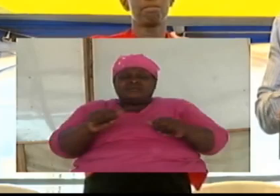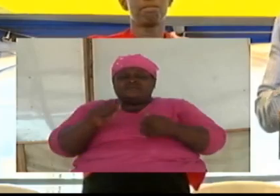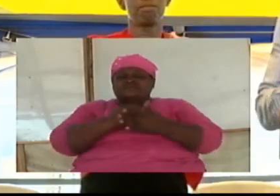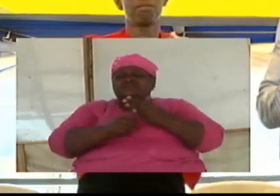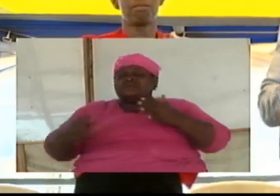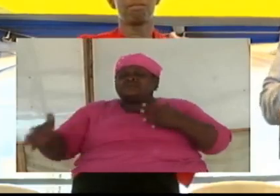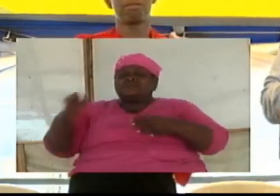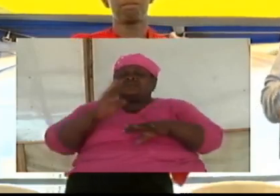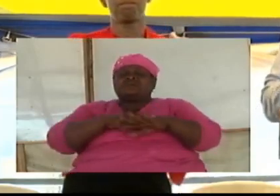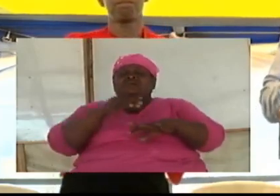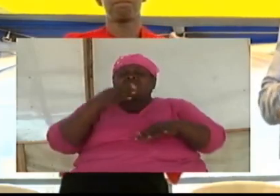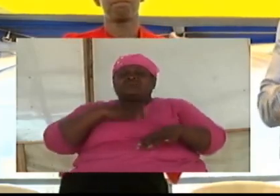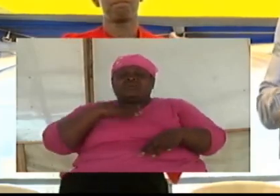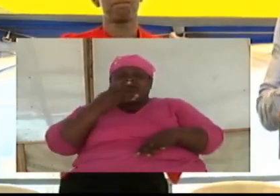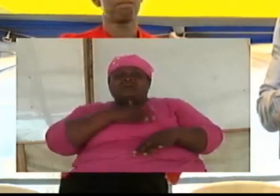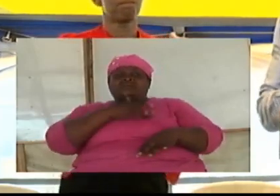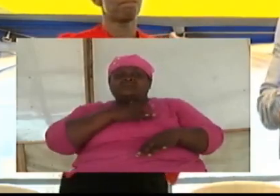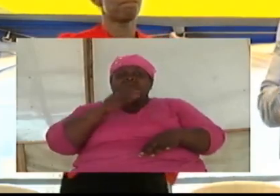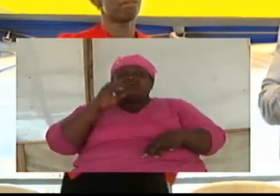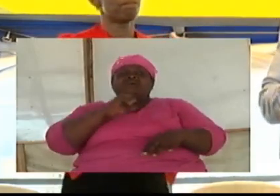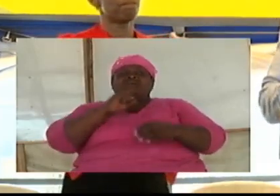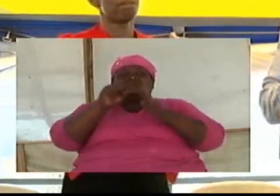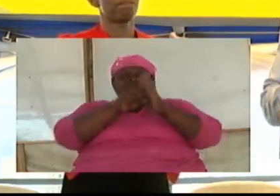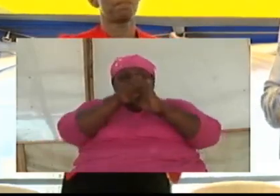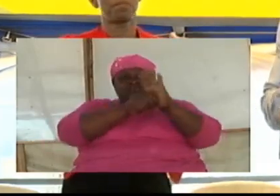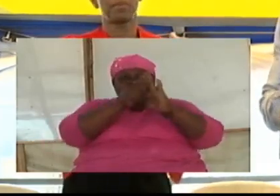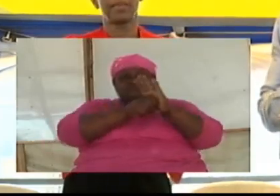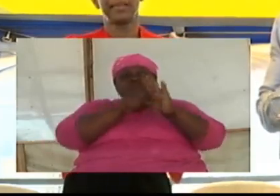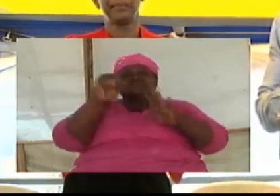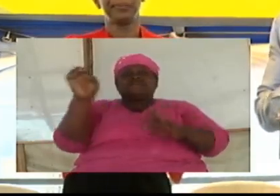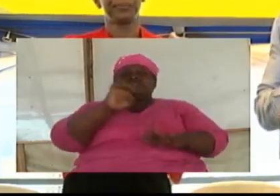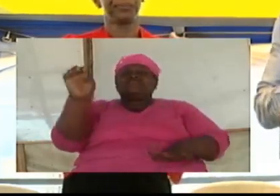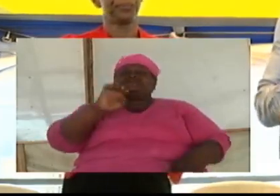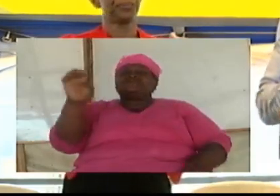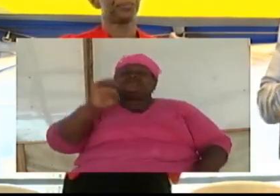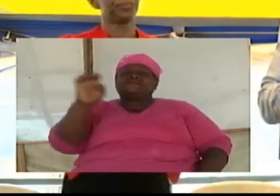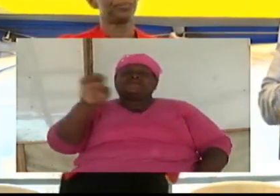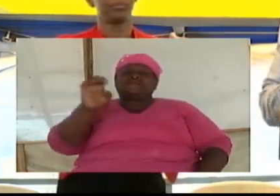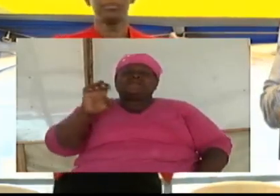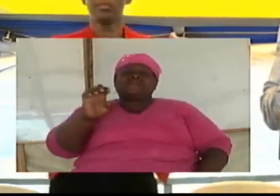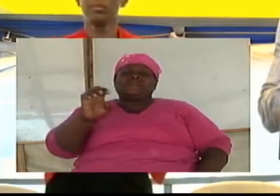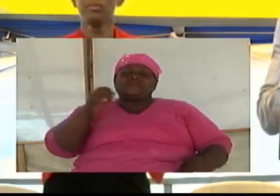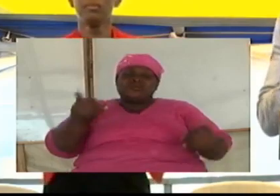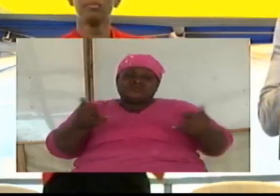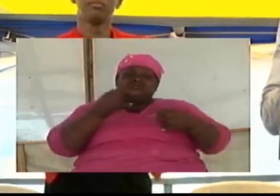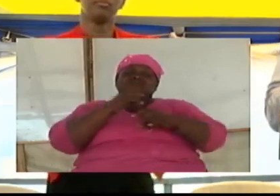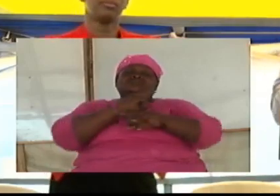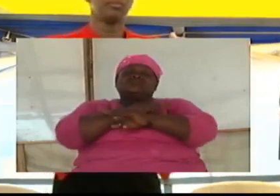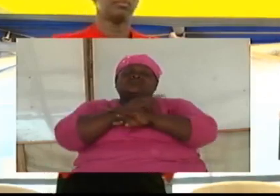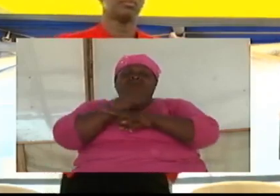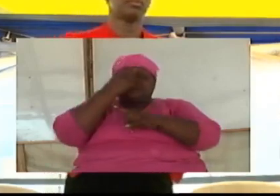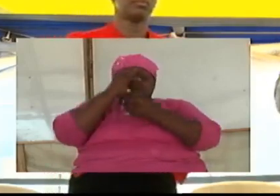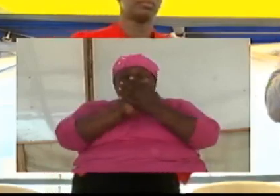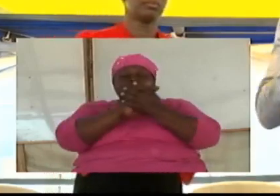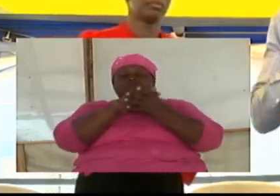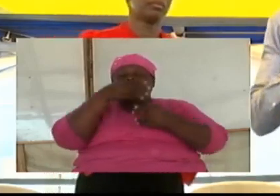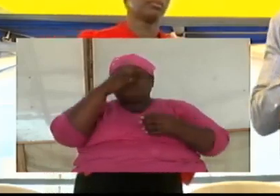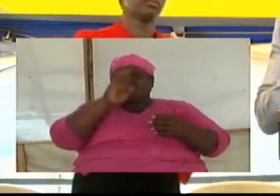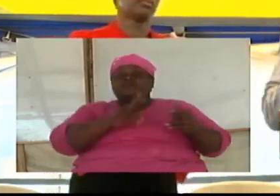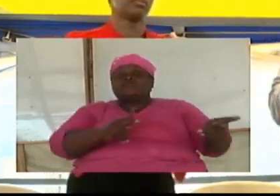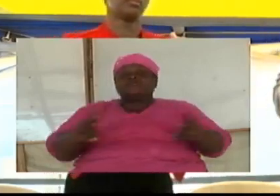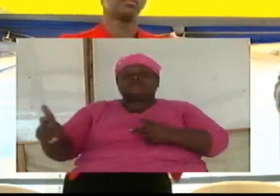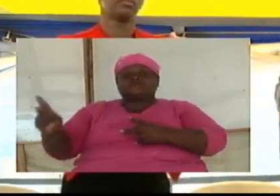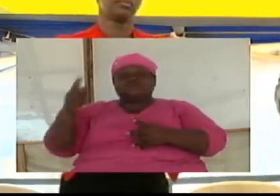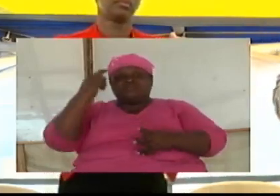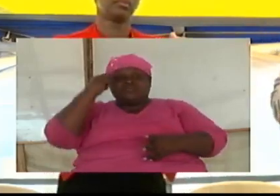the season of Easter, praise God, and today I believe that the Lord has laid a thought on my heart,